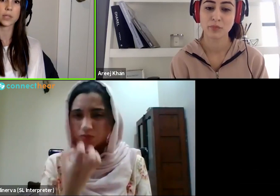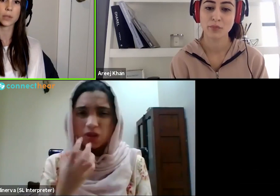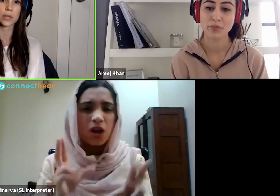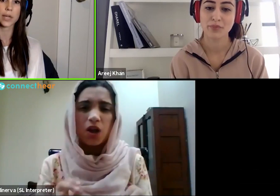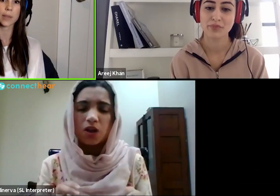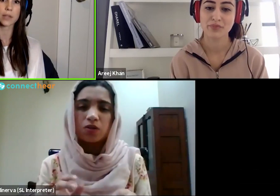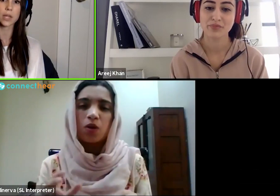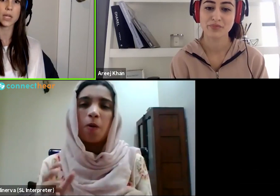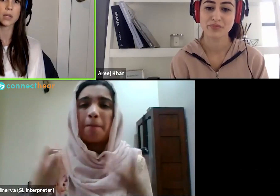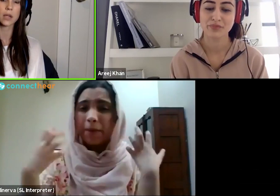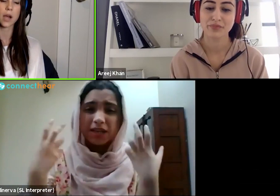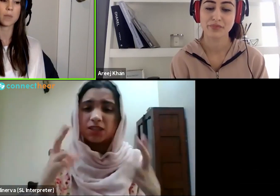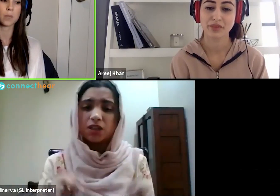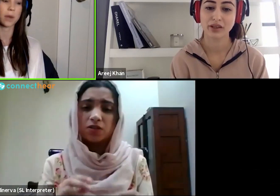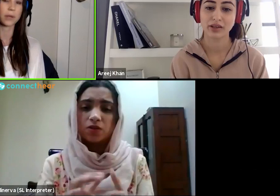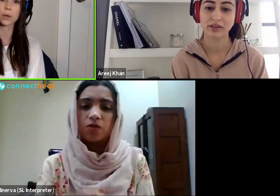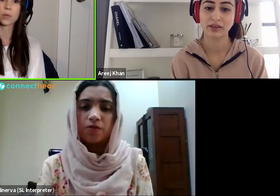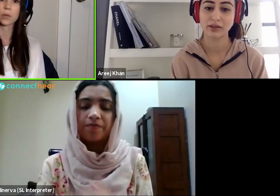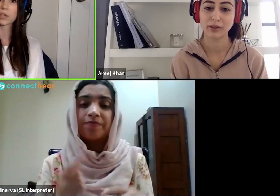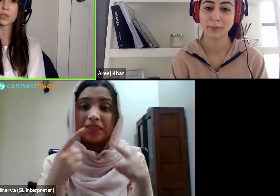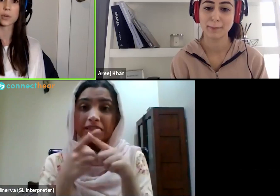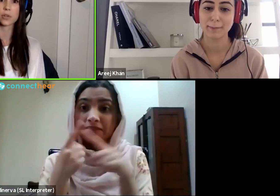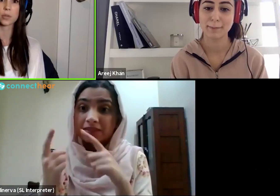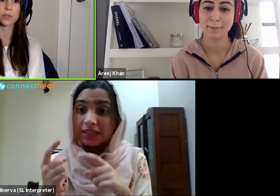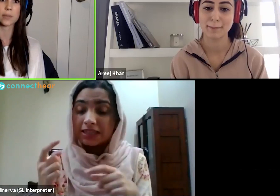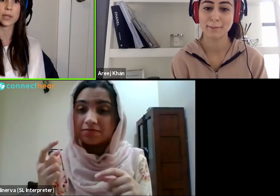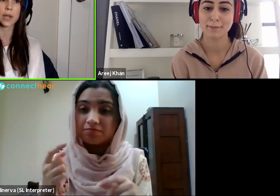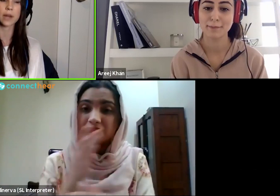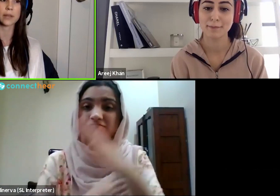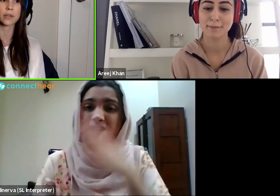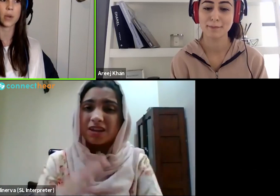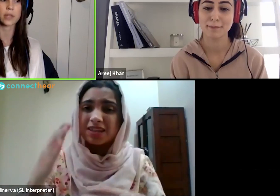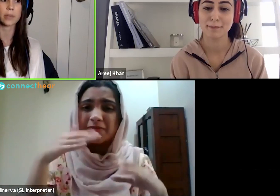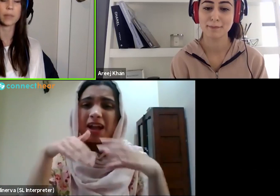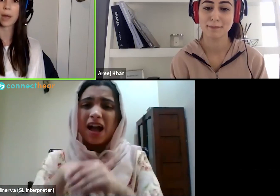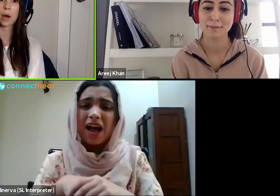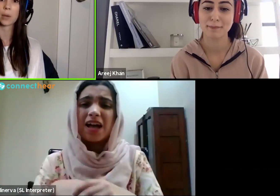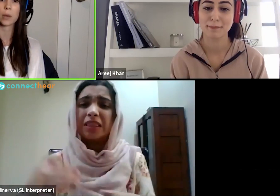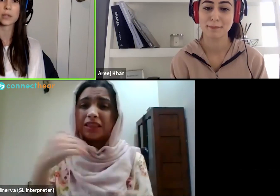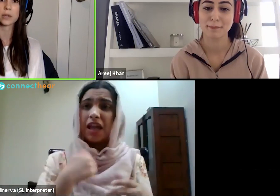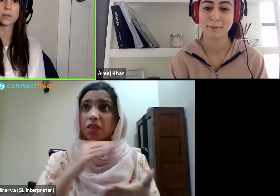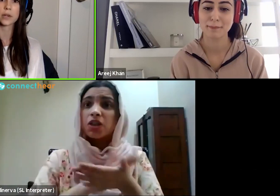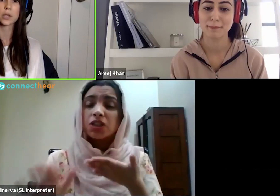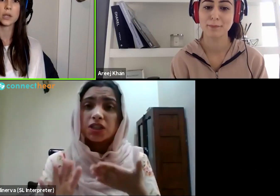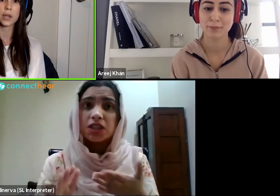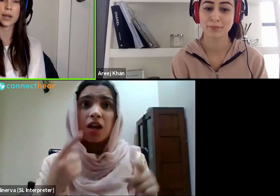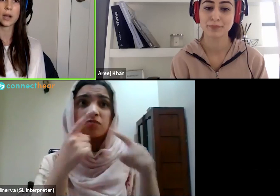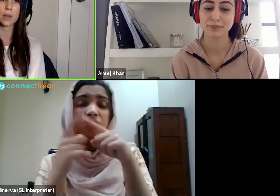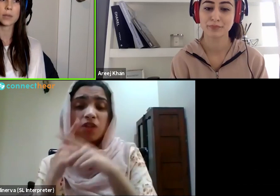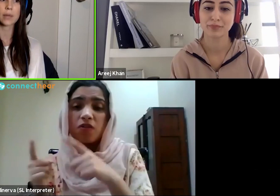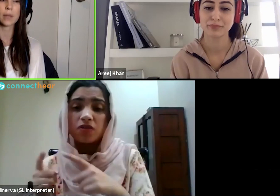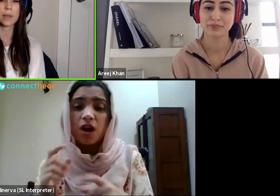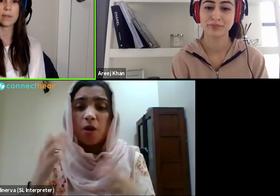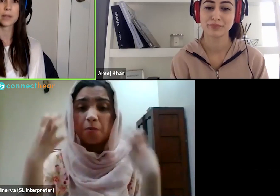a disability, especially whether your religious or spiritual beliefs may be. I think there's always something bad karma wise in the universe.